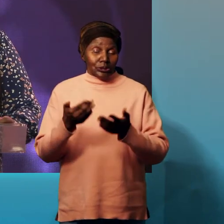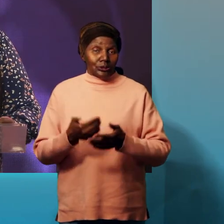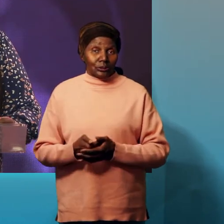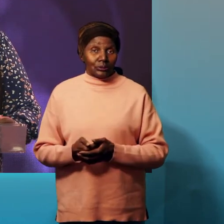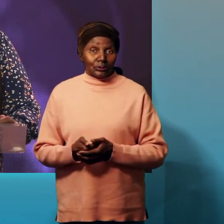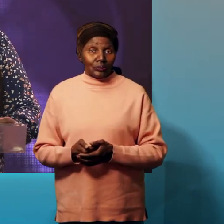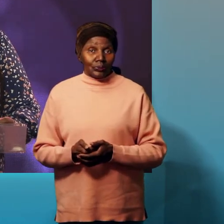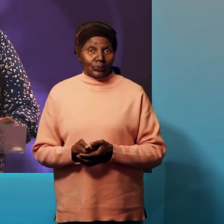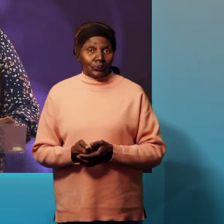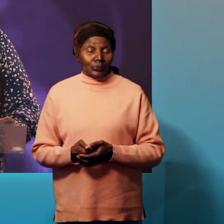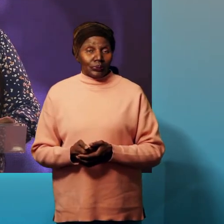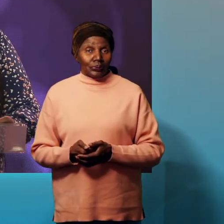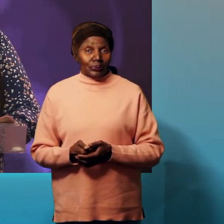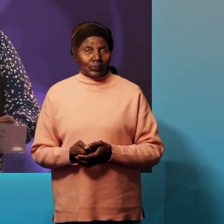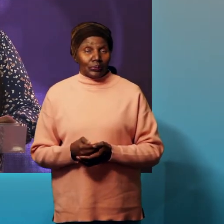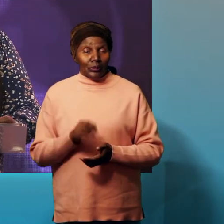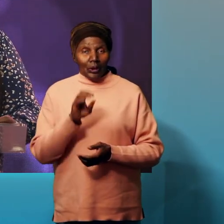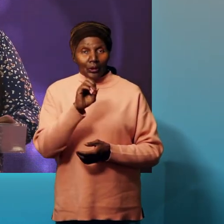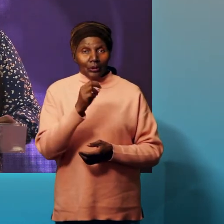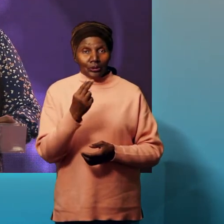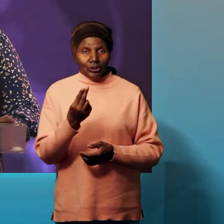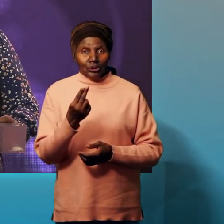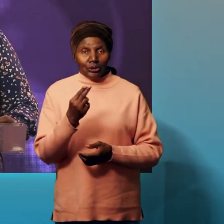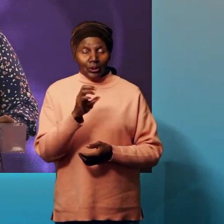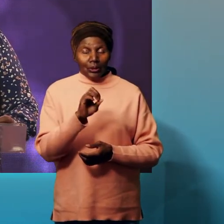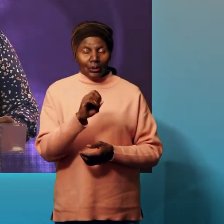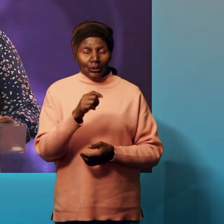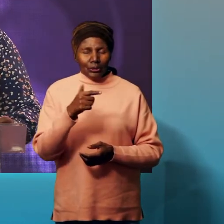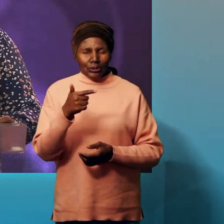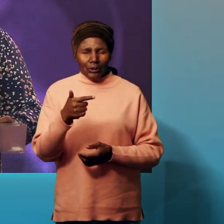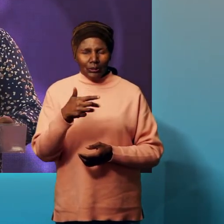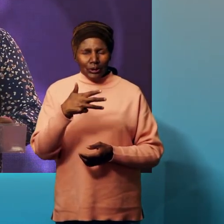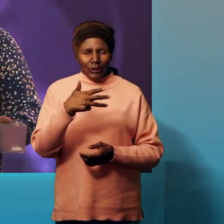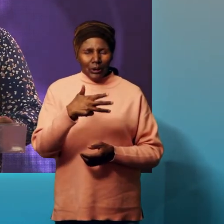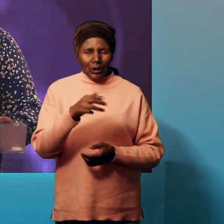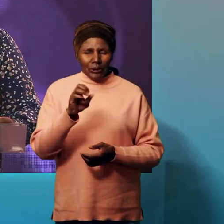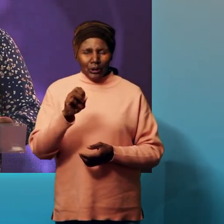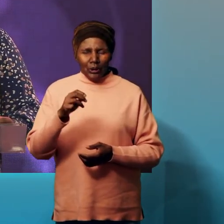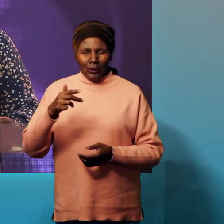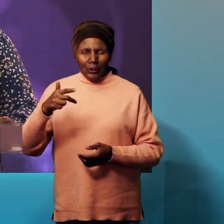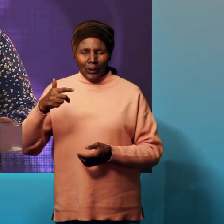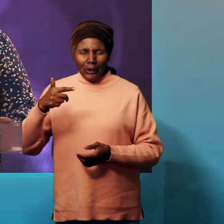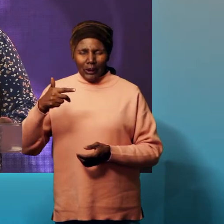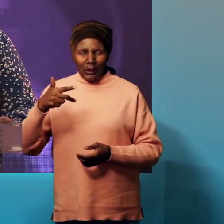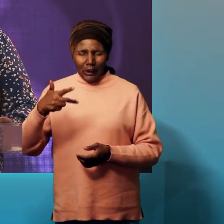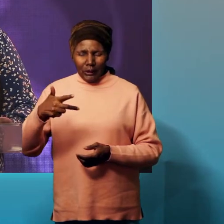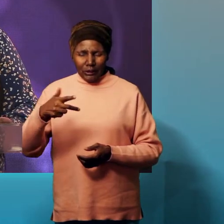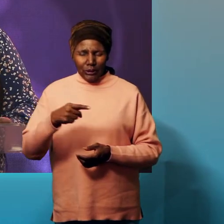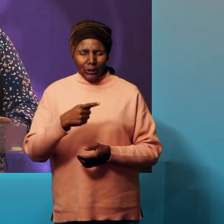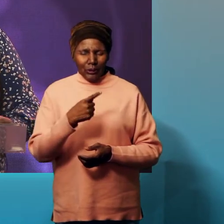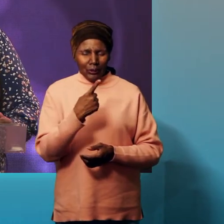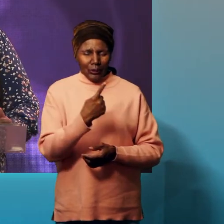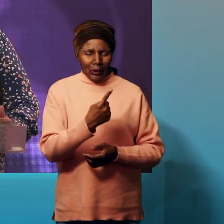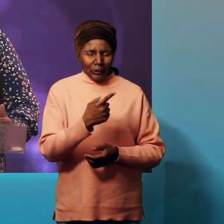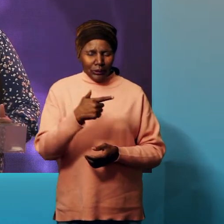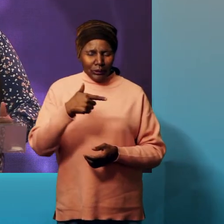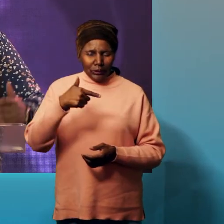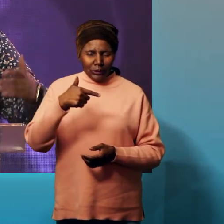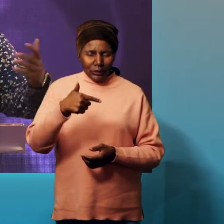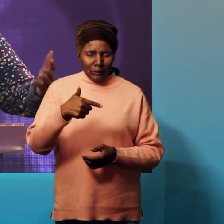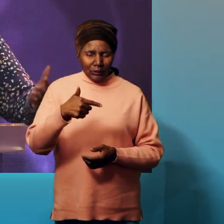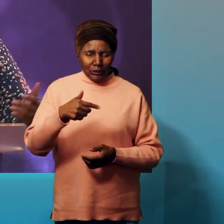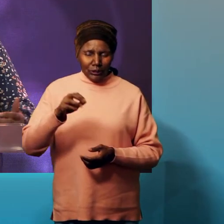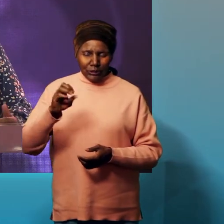0207 908 1700. For others you want to continue to